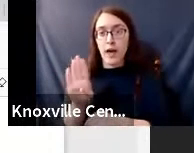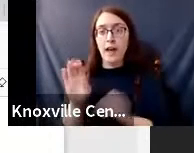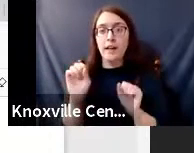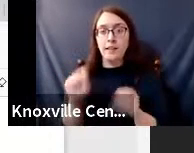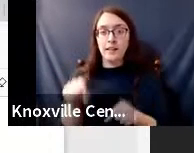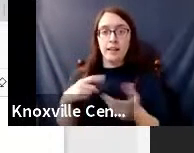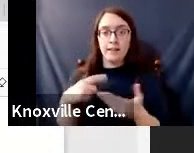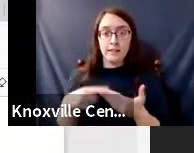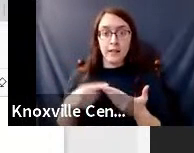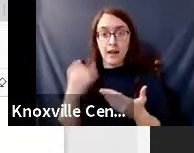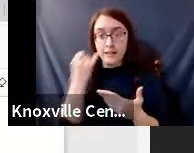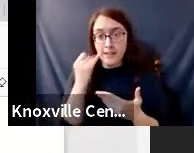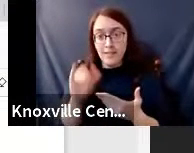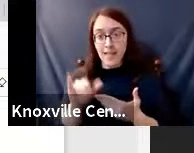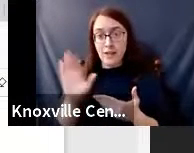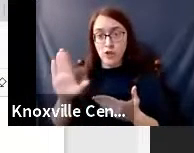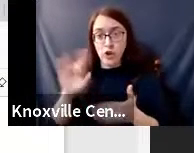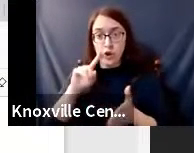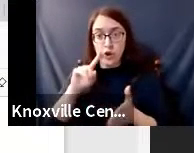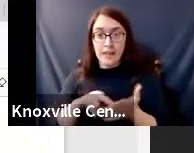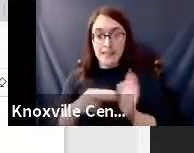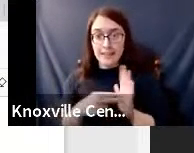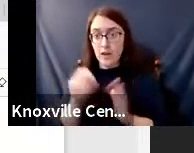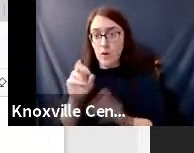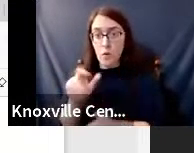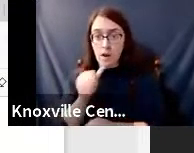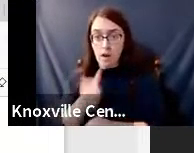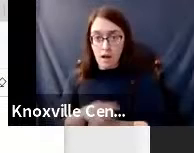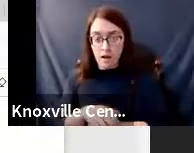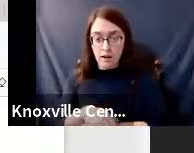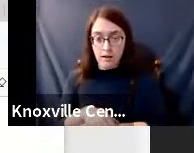whether that was her intent or not.